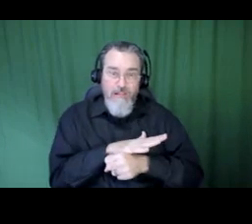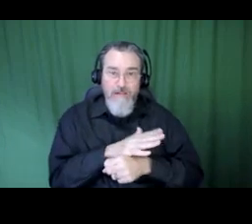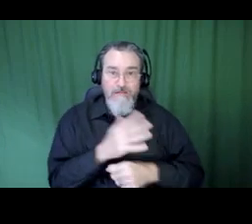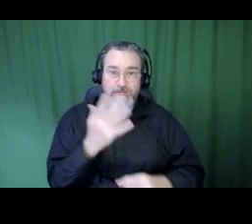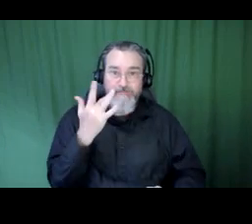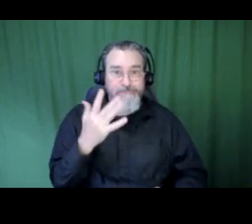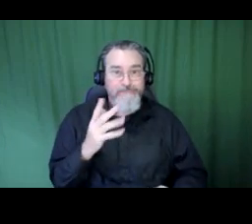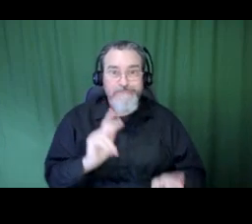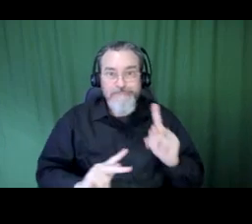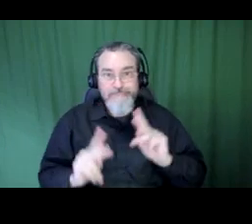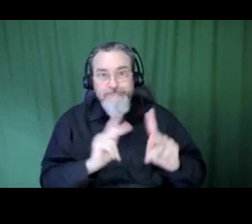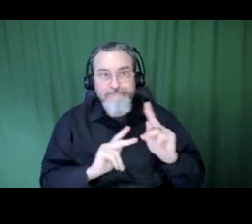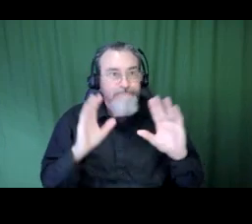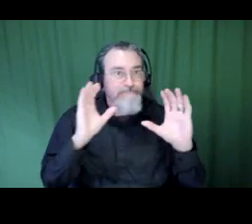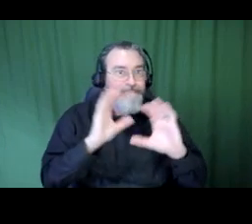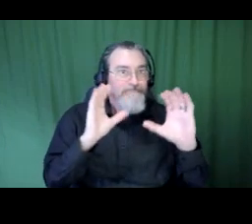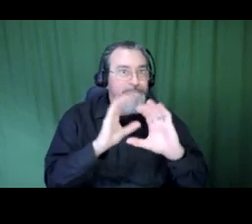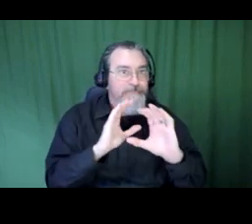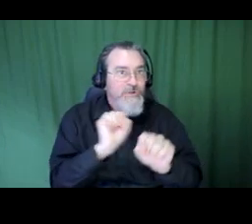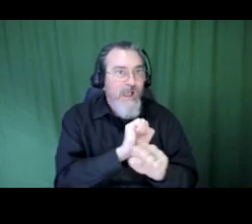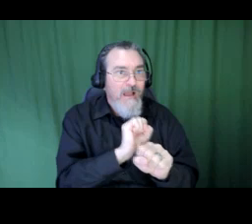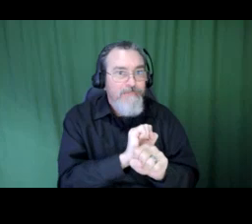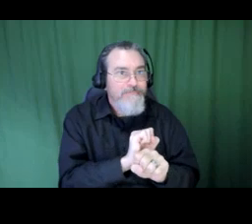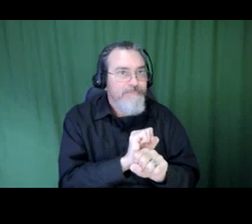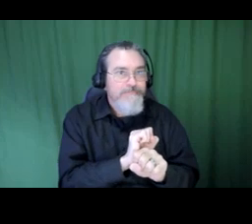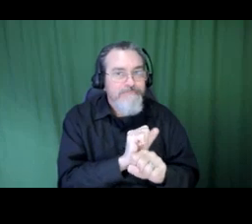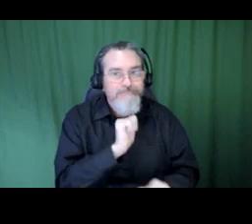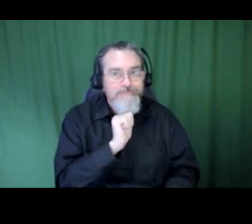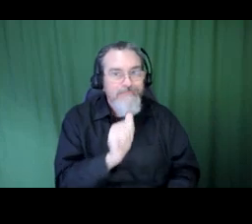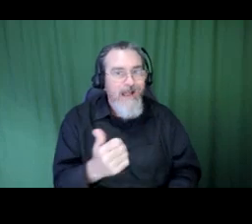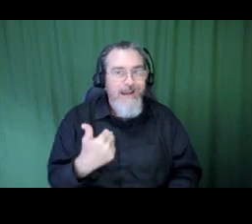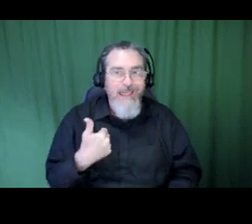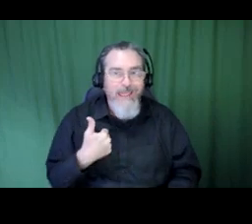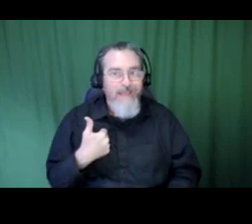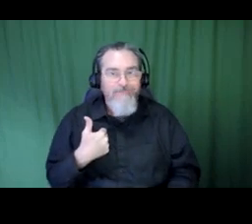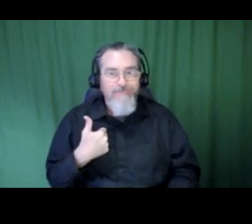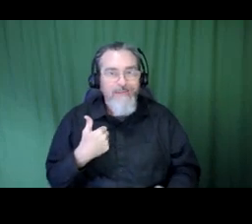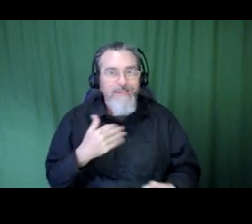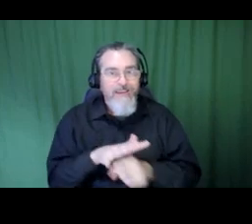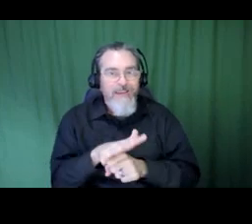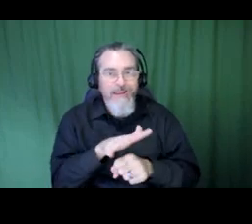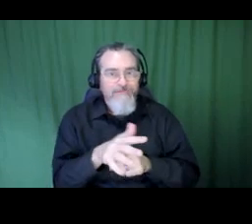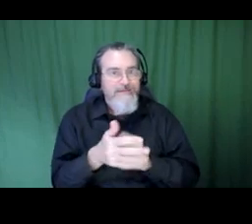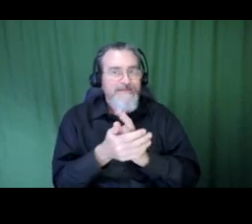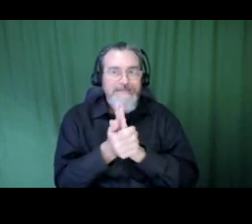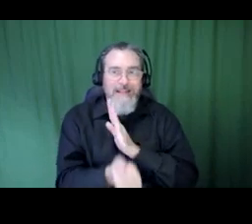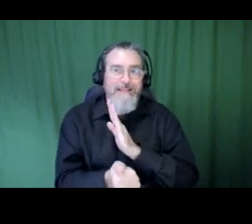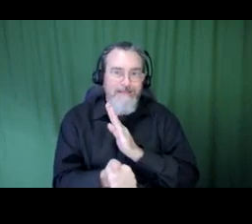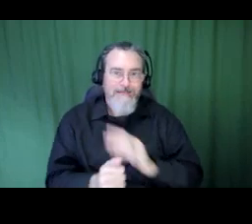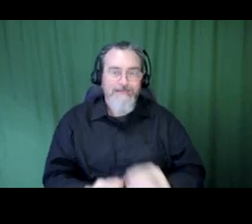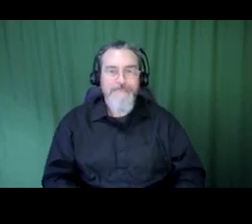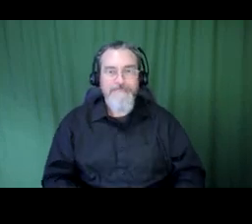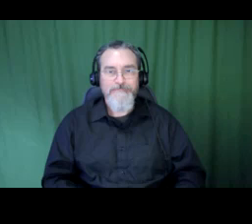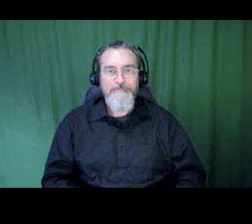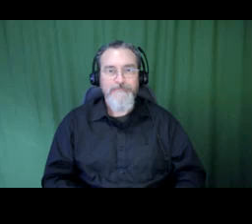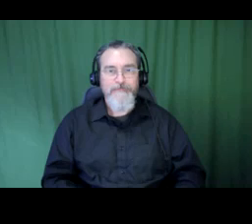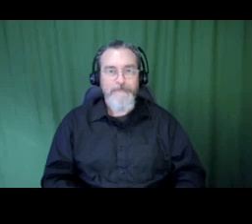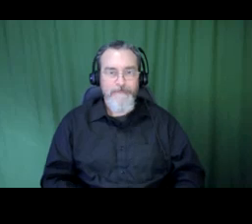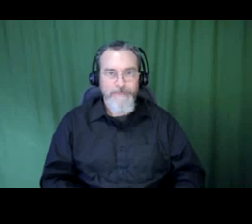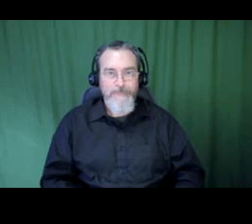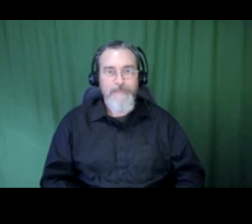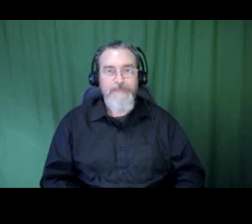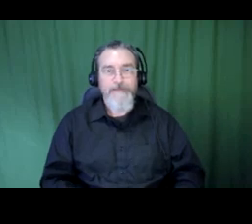seekers, they did not possess technological or digital awareness skills. So, although